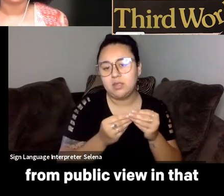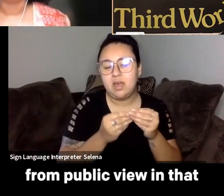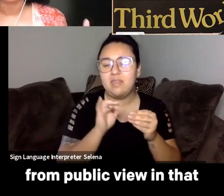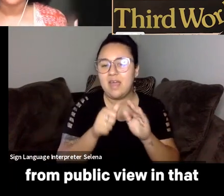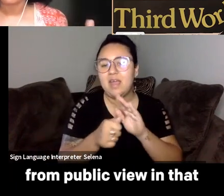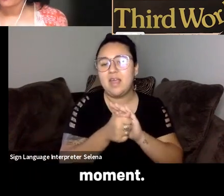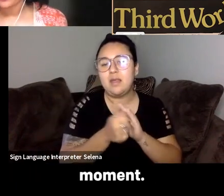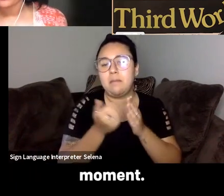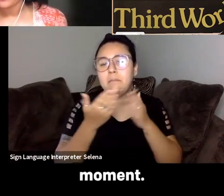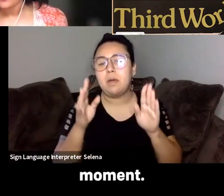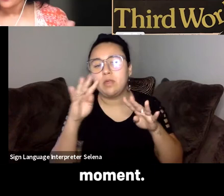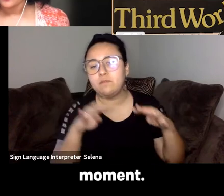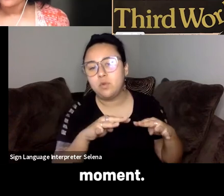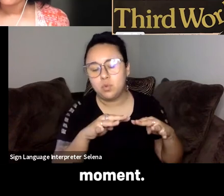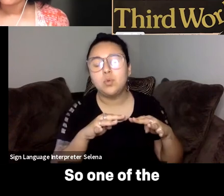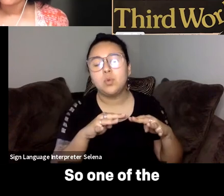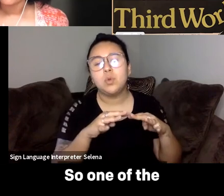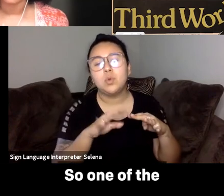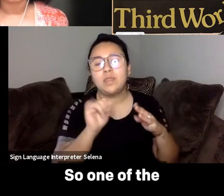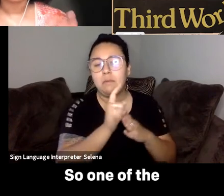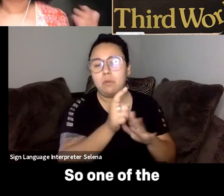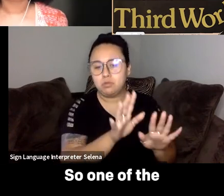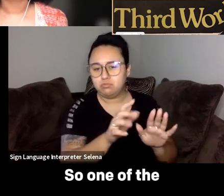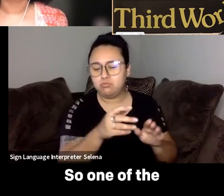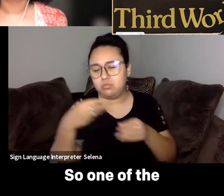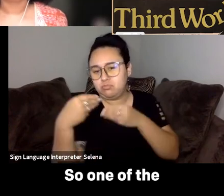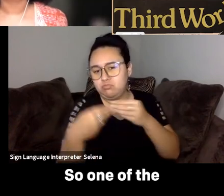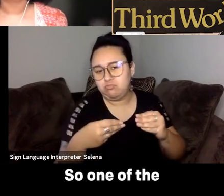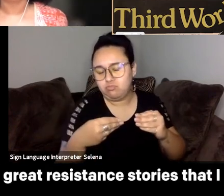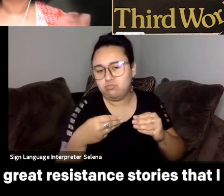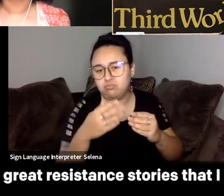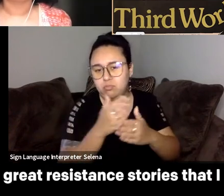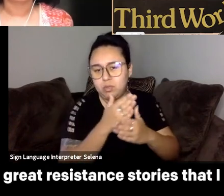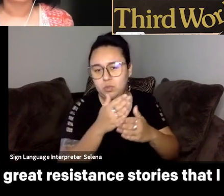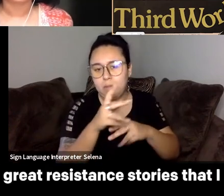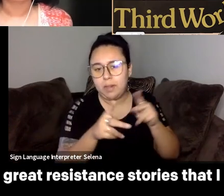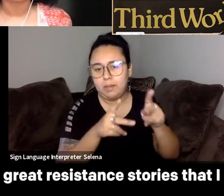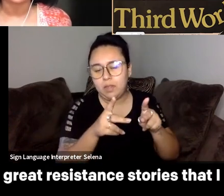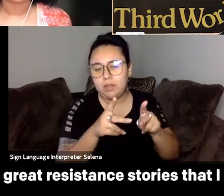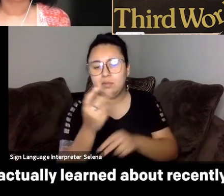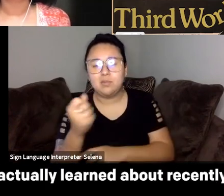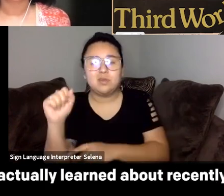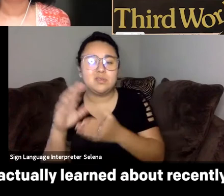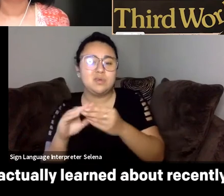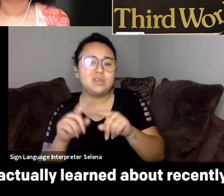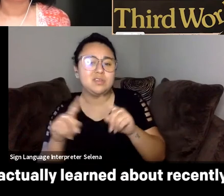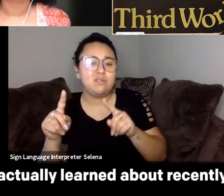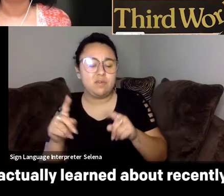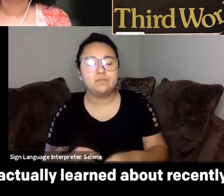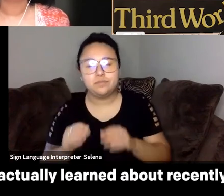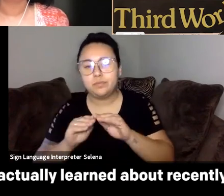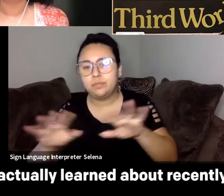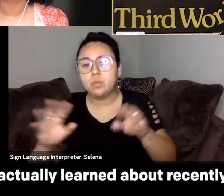view in that moment. So one of the great resistance stories that I actually learned